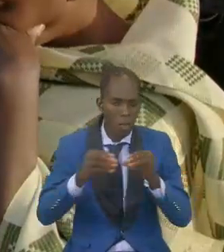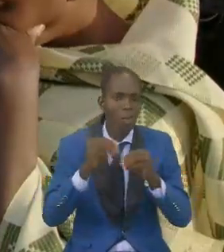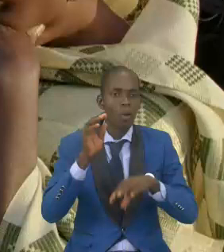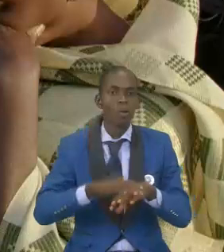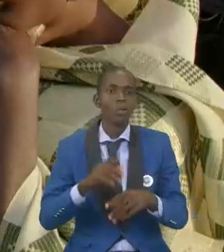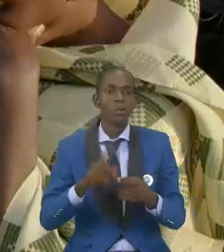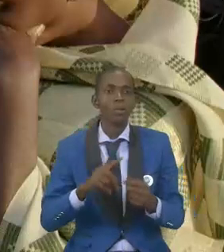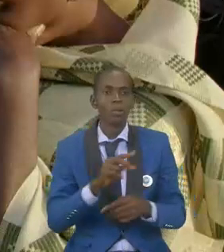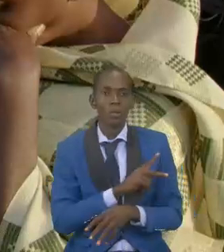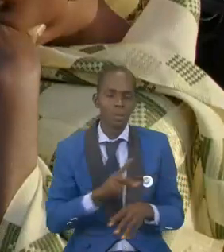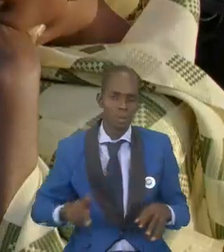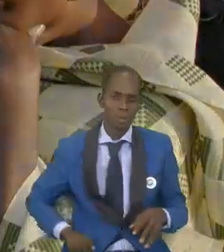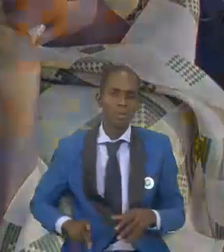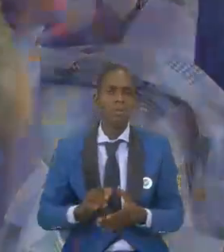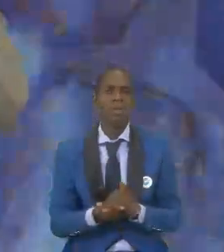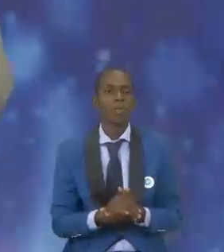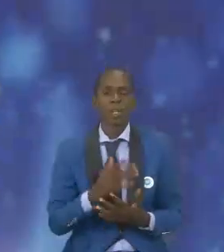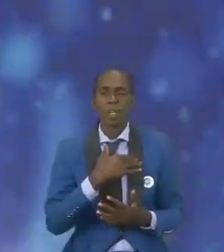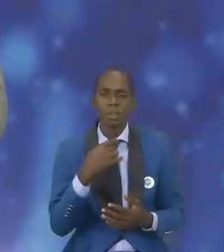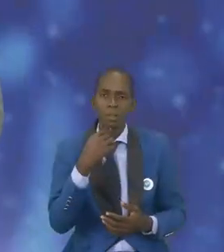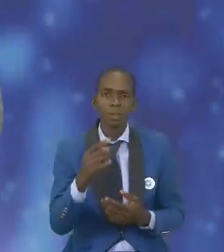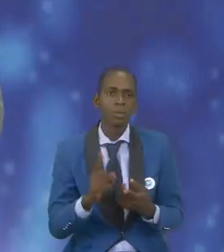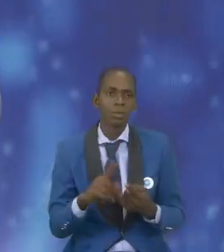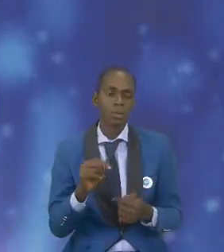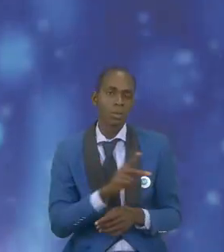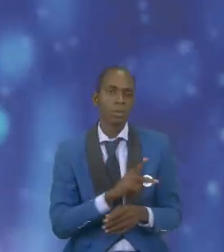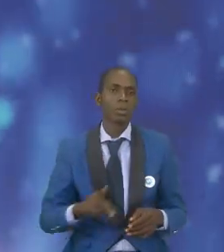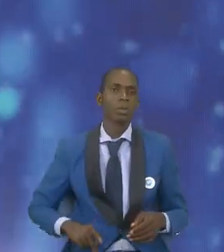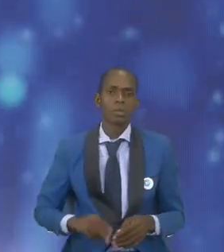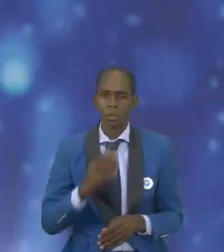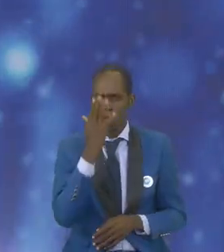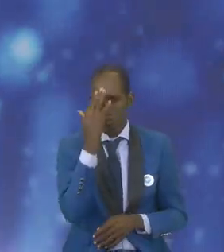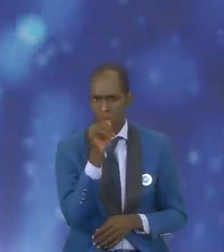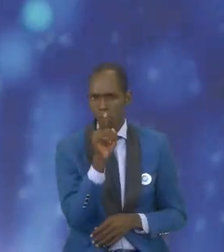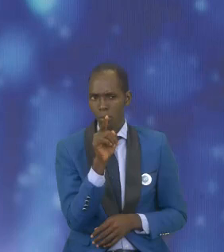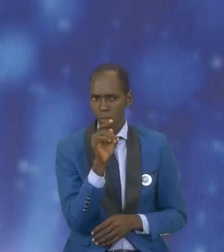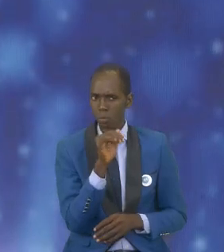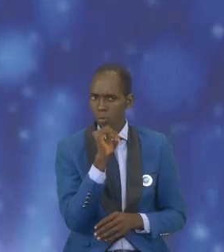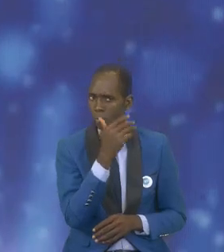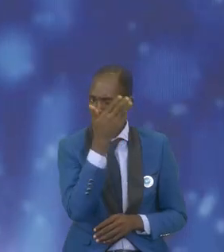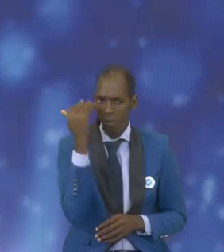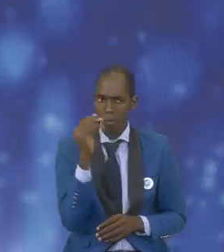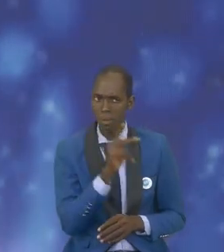king and said unto the king, know, O king, that the